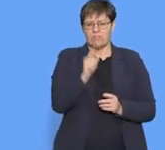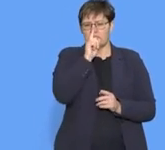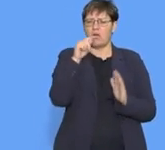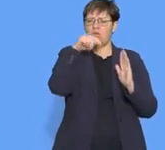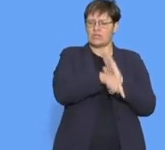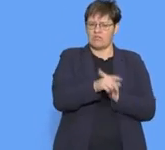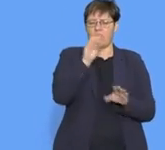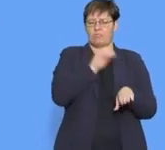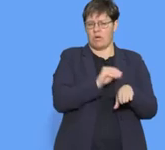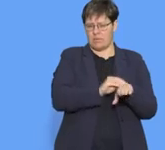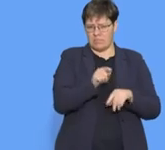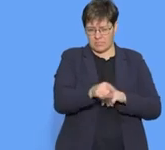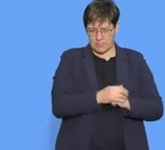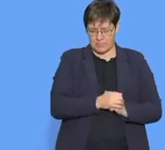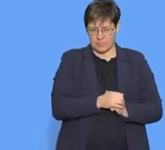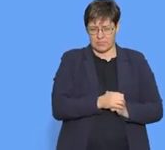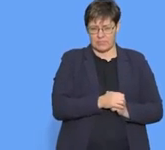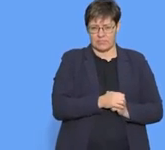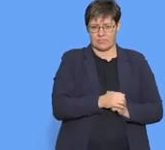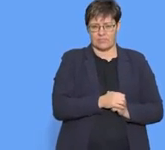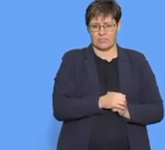in the context of an actual problem.